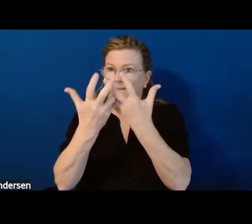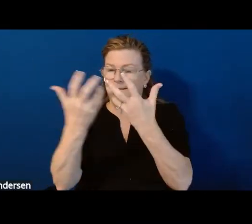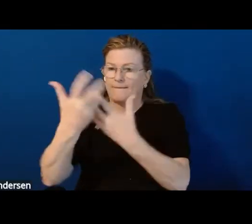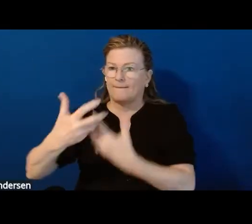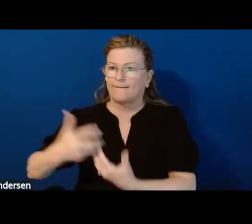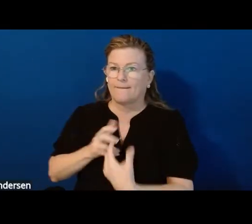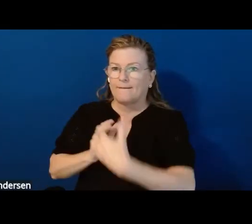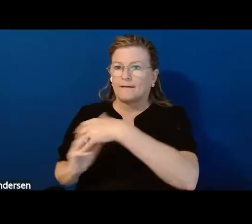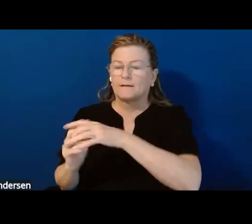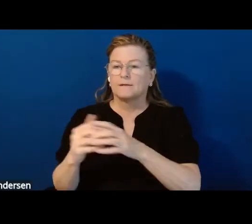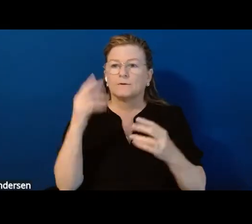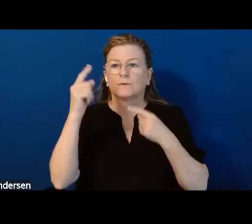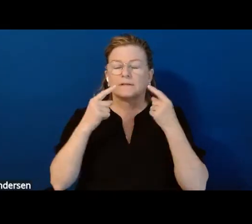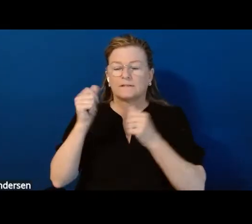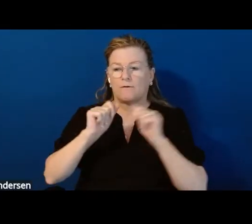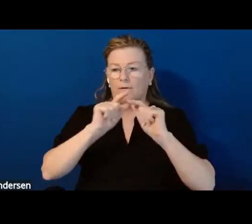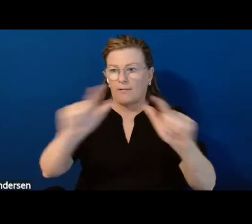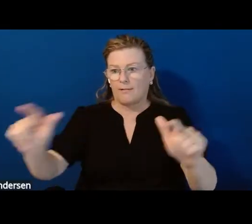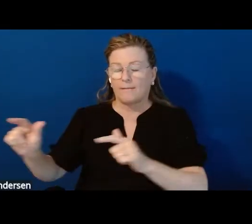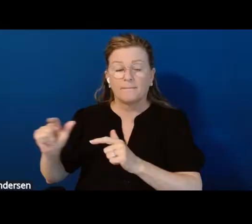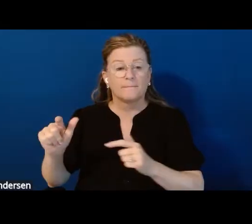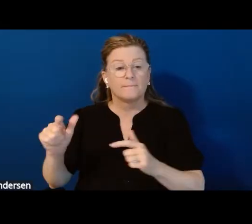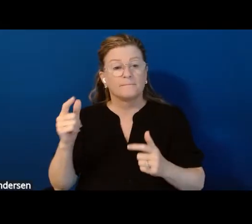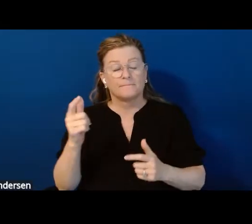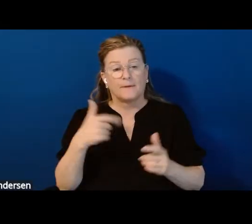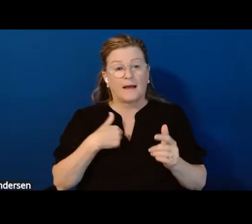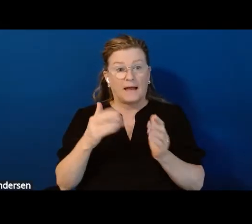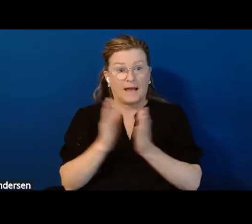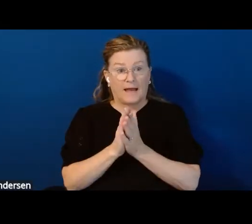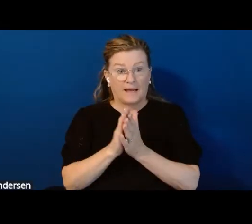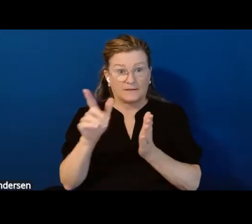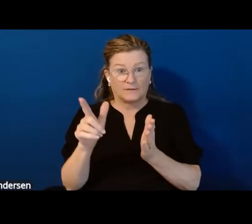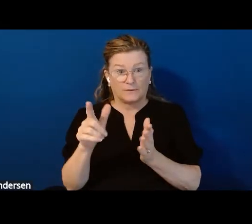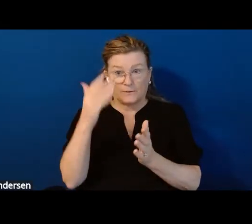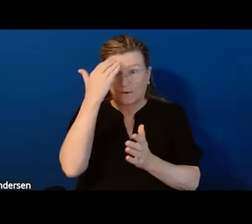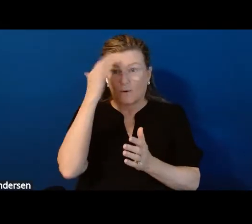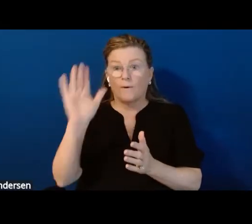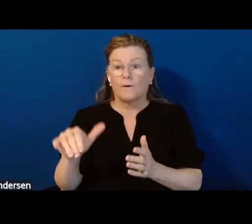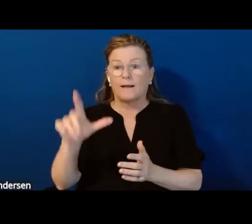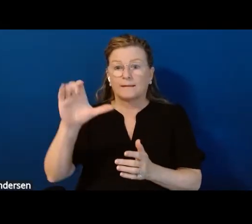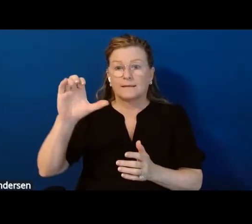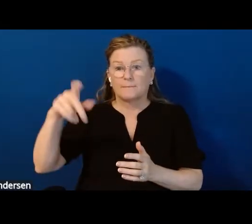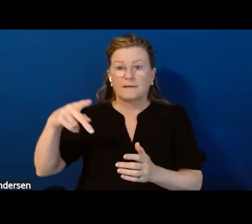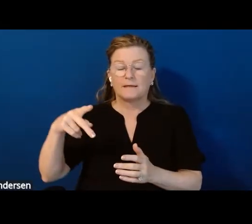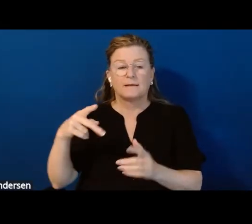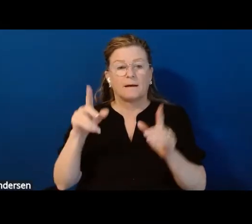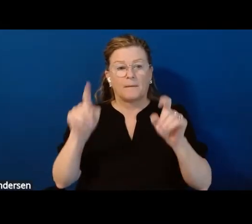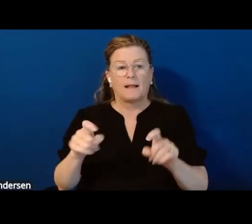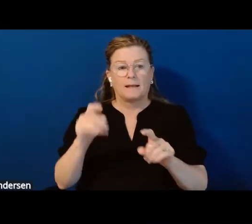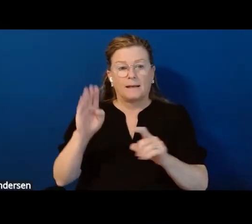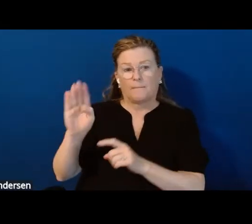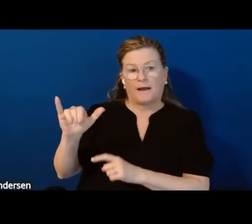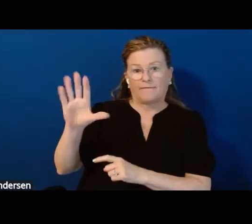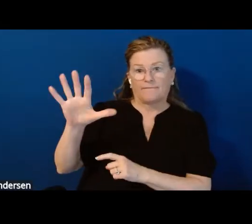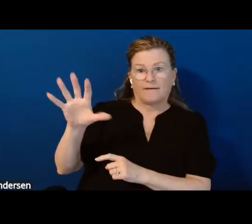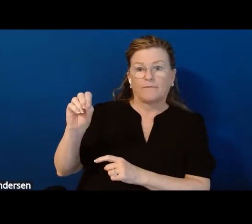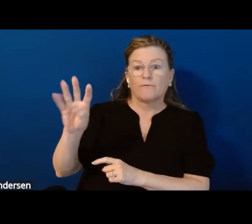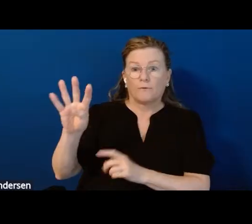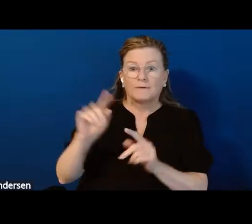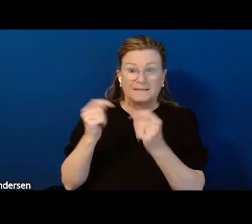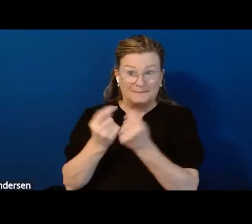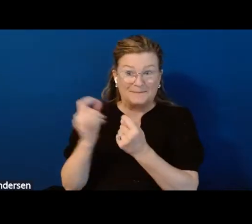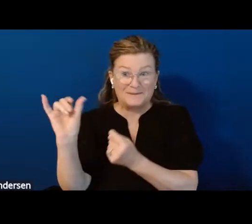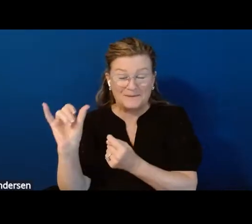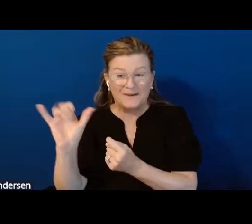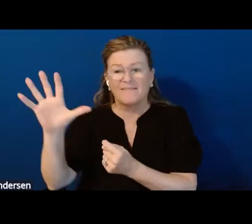I also just want to say, I would ask that you ensure that LCPs are also piloted by 504 teams. These 504 plans